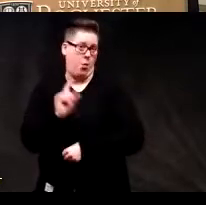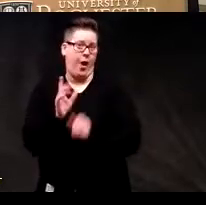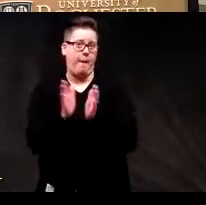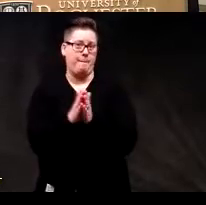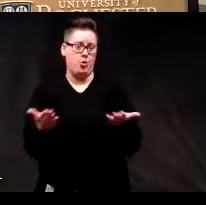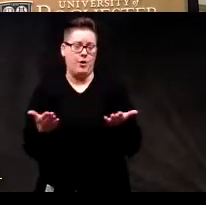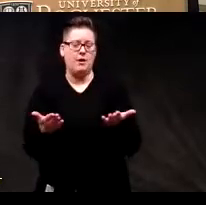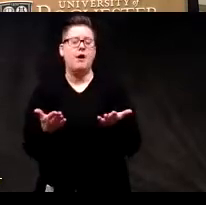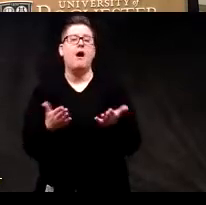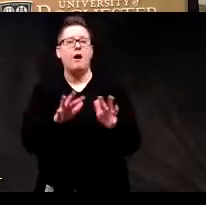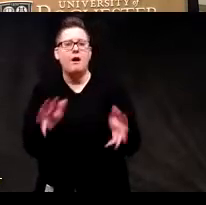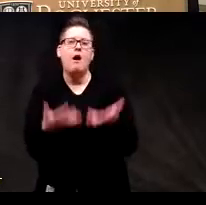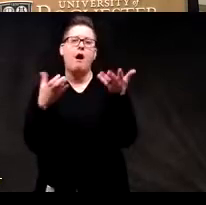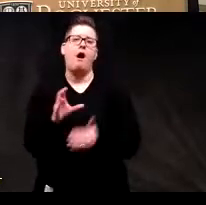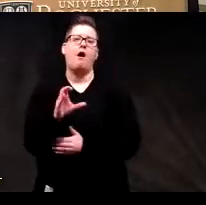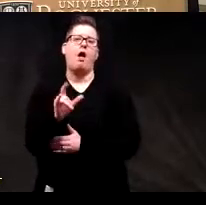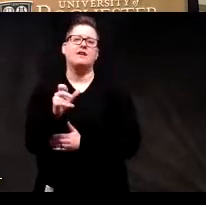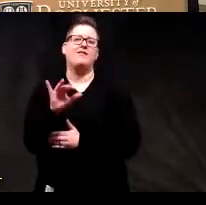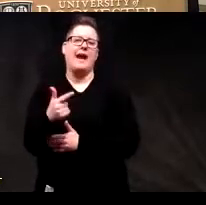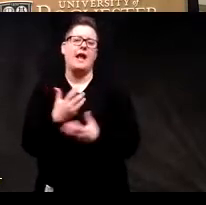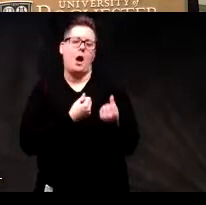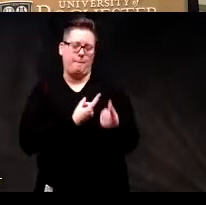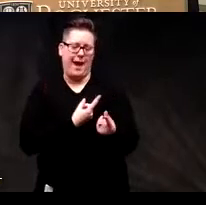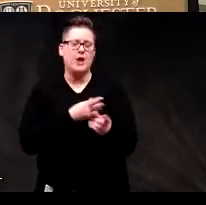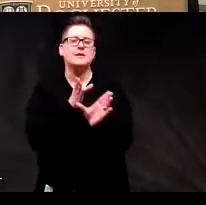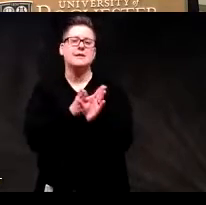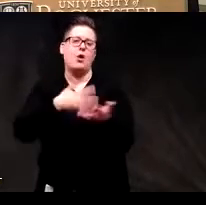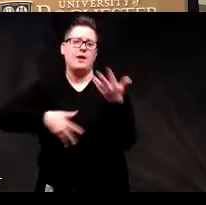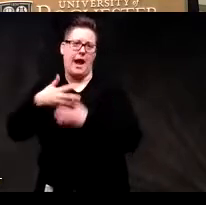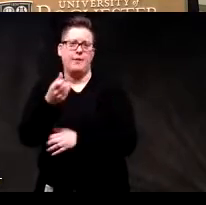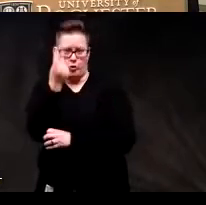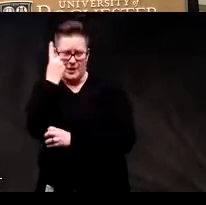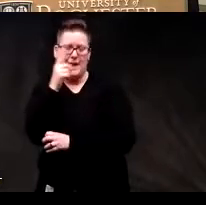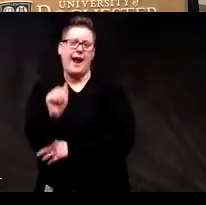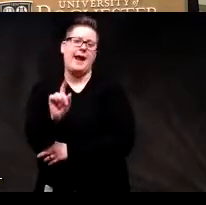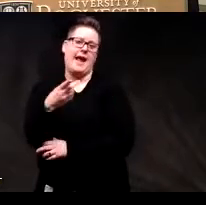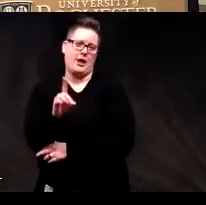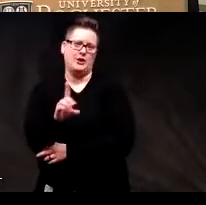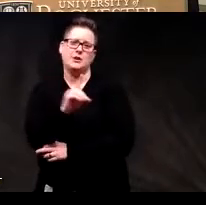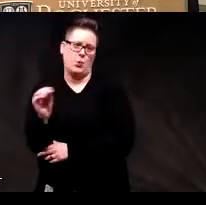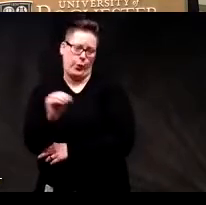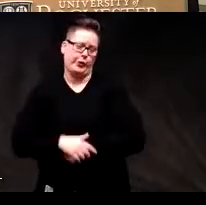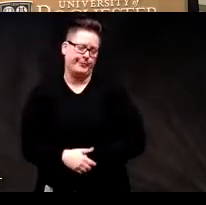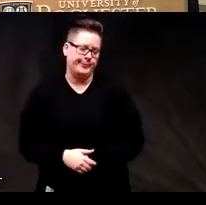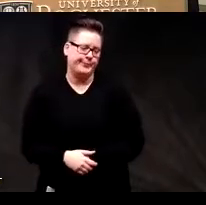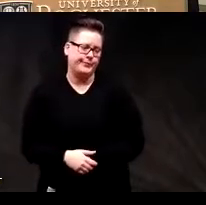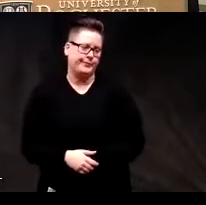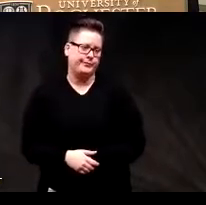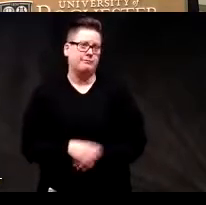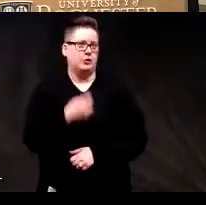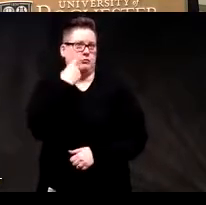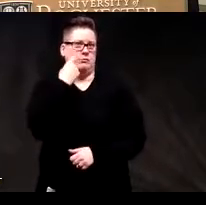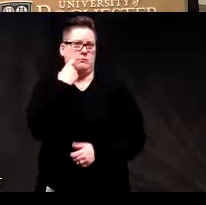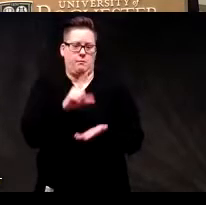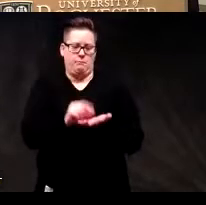book, Cultivating Compassion, A Psychodynamic Understanding of Attention Deficit Hyperactivity Disorder, which was